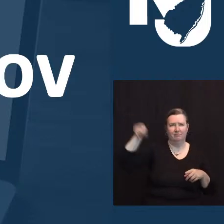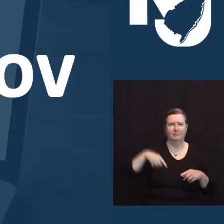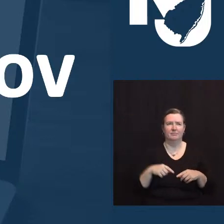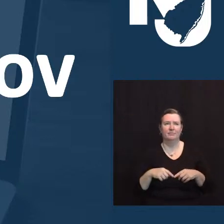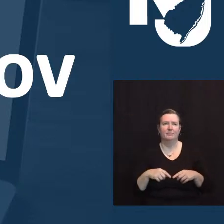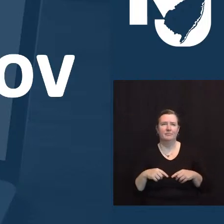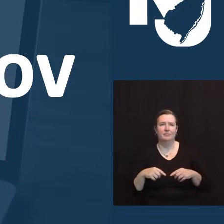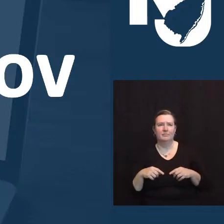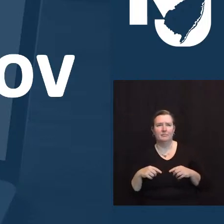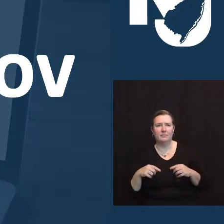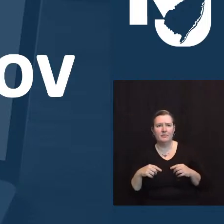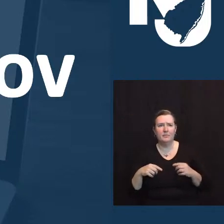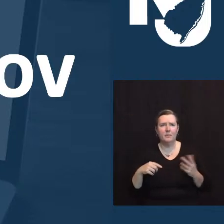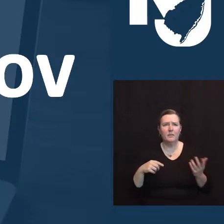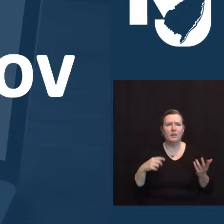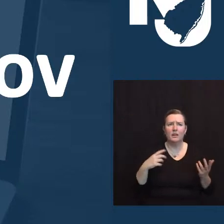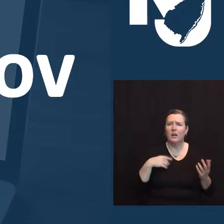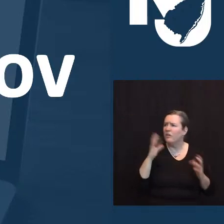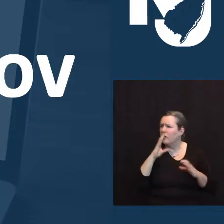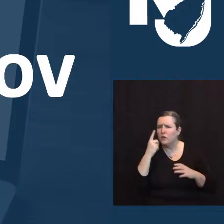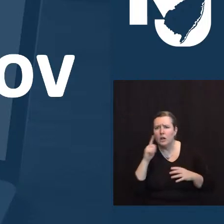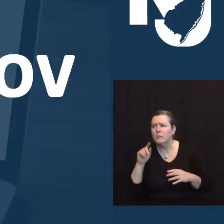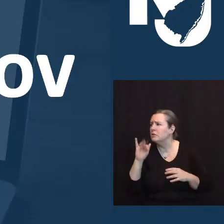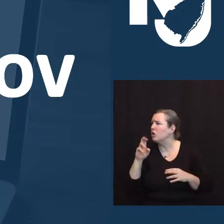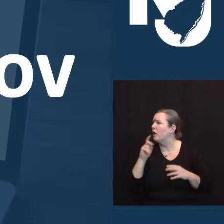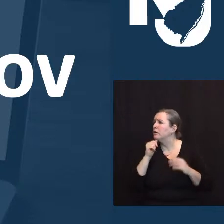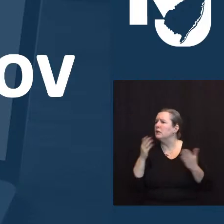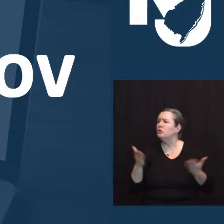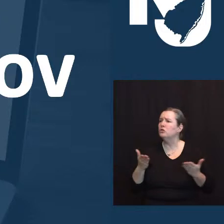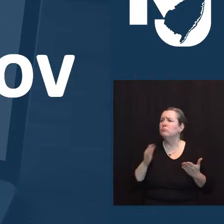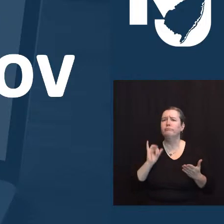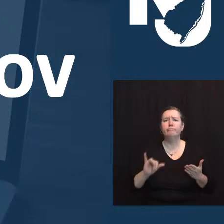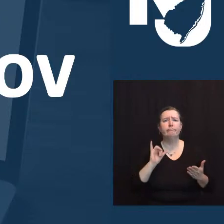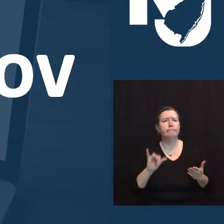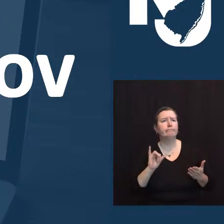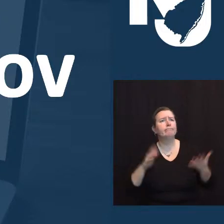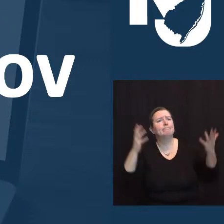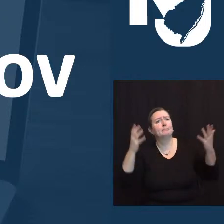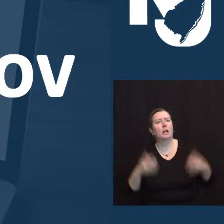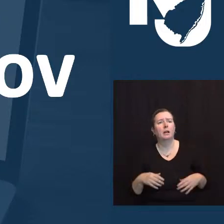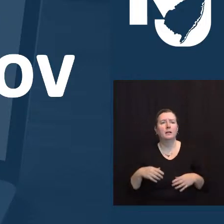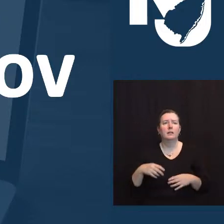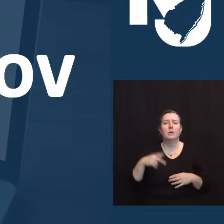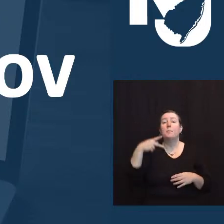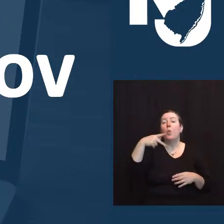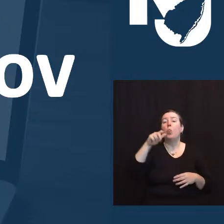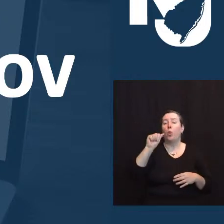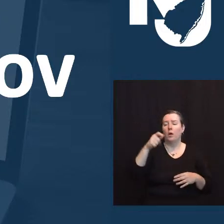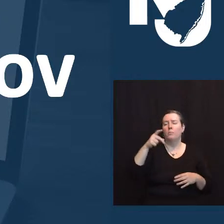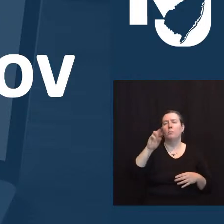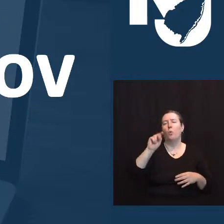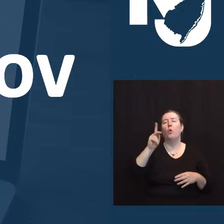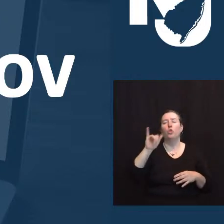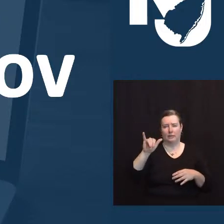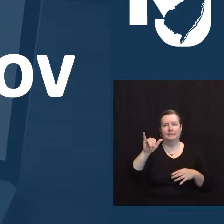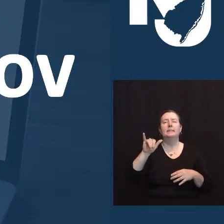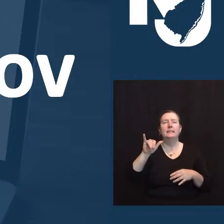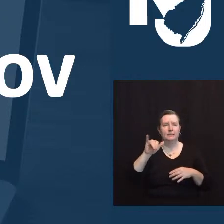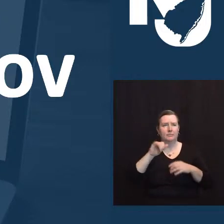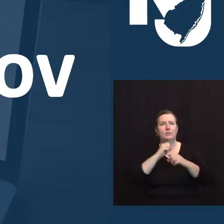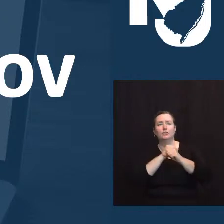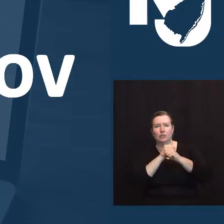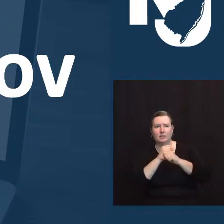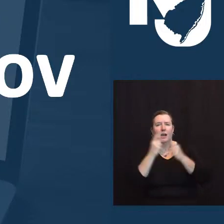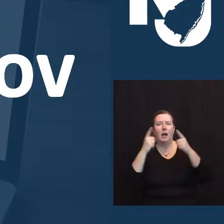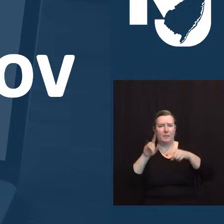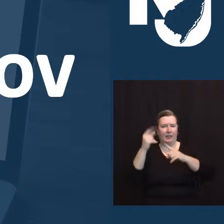him today. We were also joined by Port Authority Head of Security, John Billich, that day. We formed